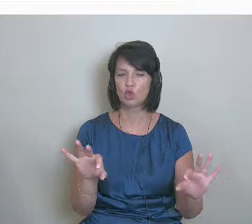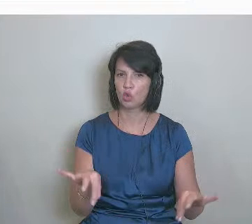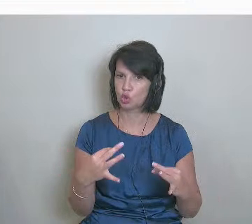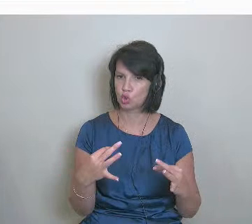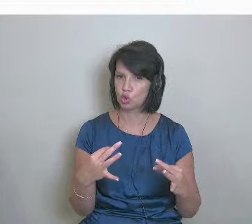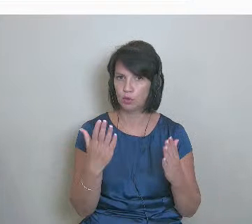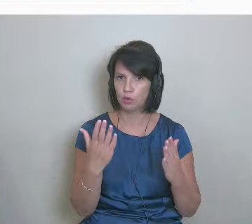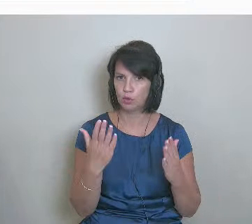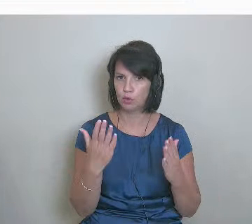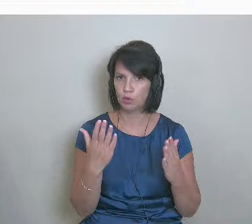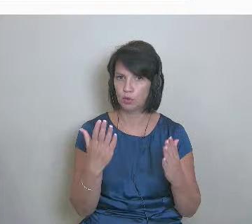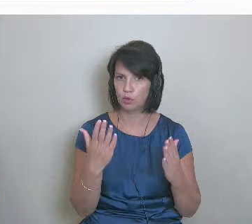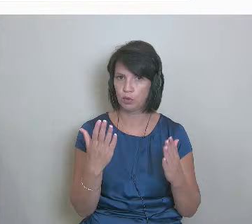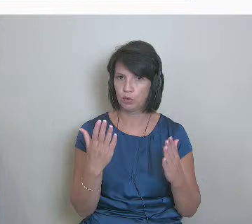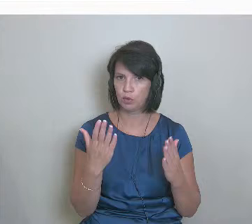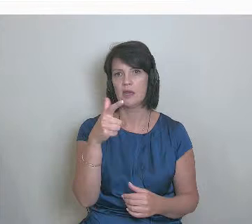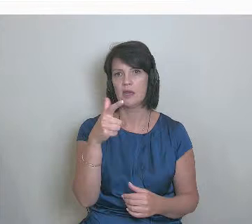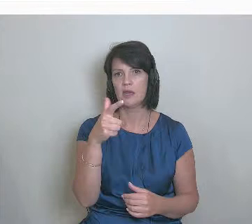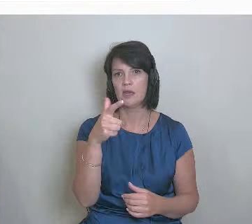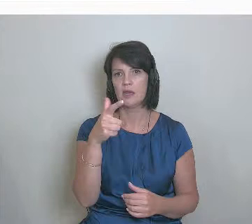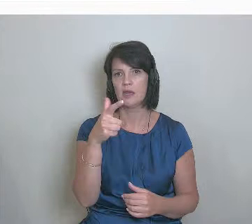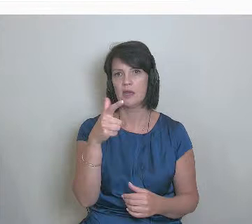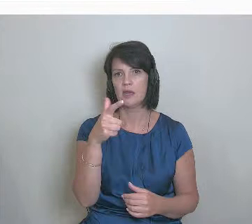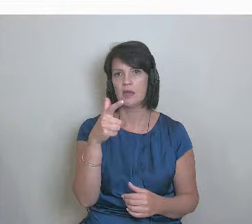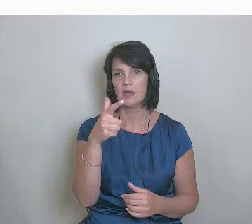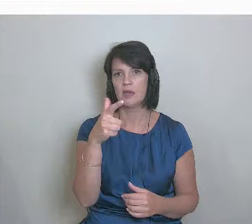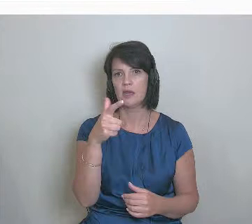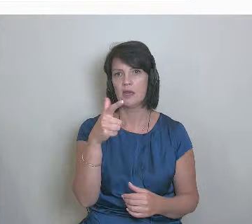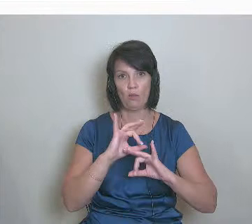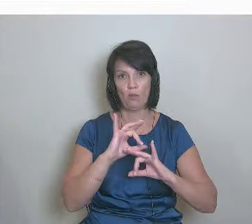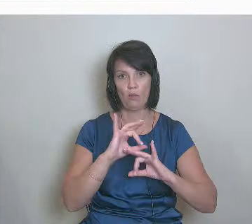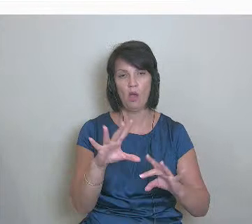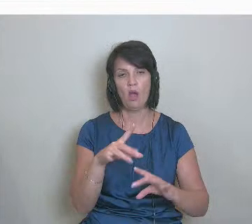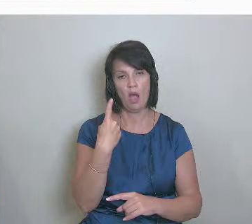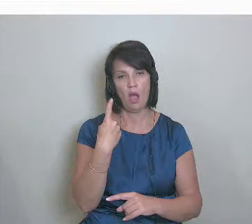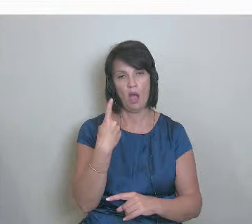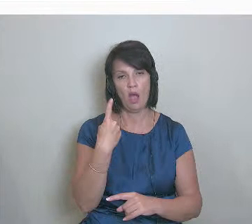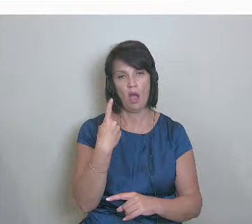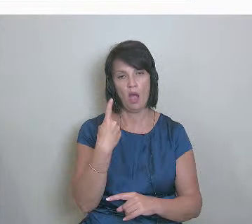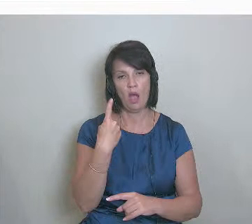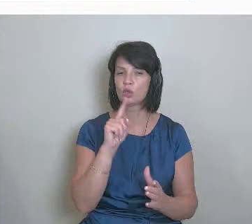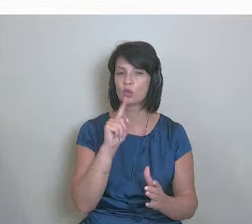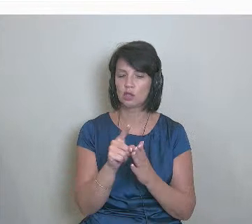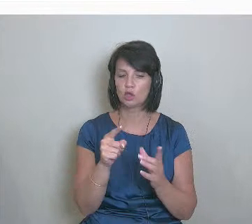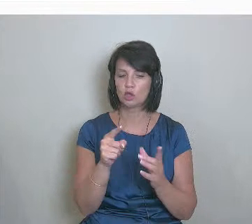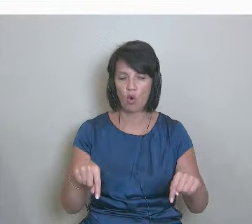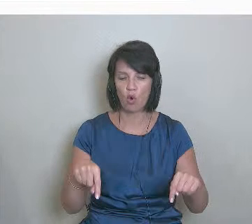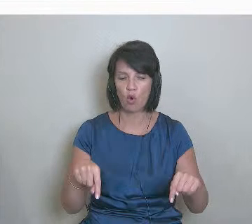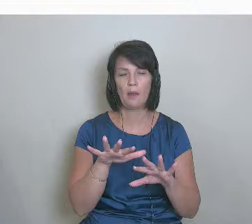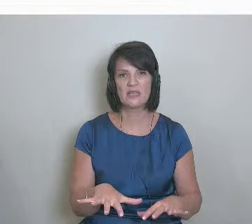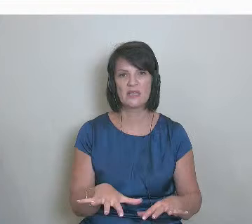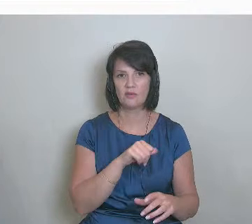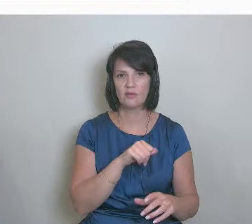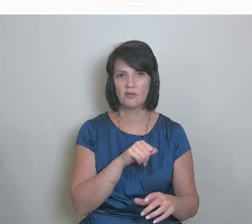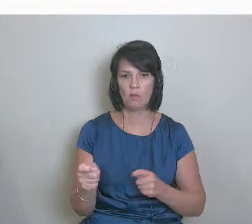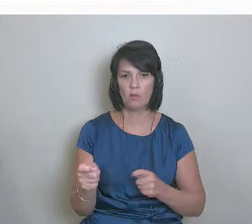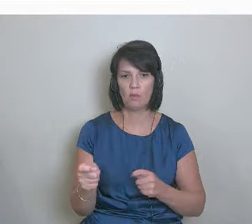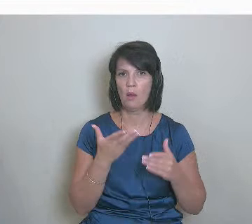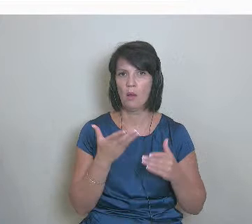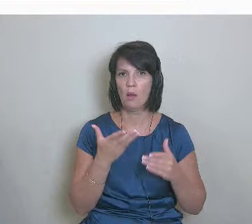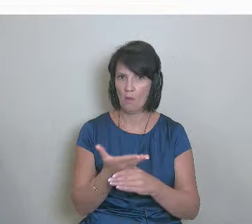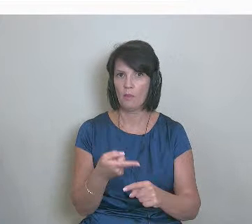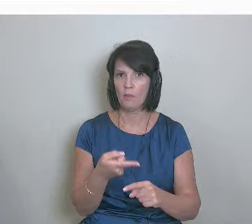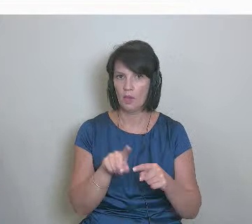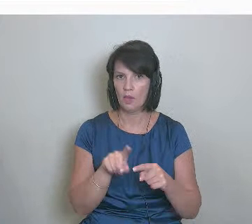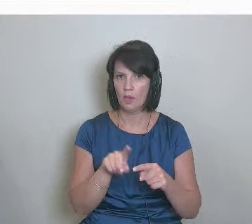even accessibility issues are also important. Andrei Gevko was talking about it during the previous webinar. The